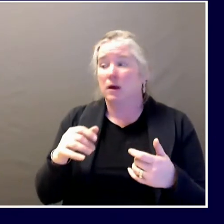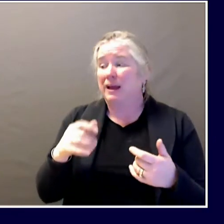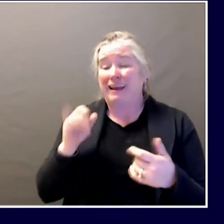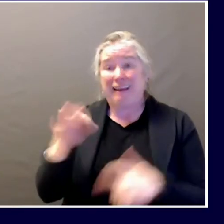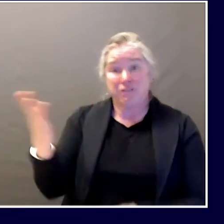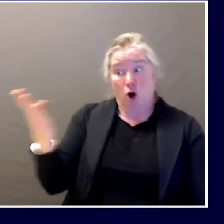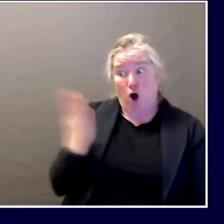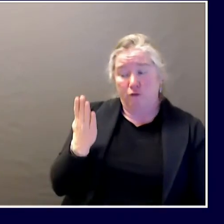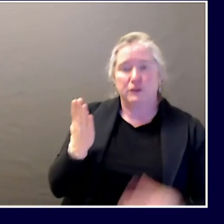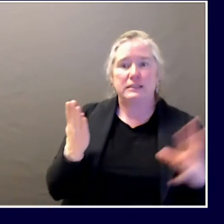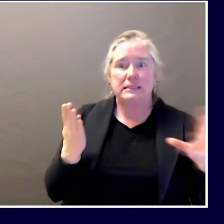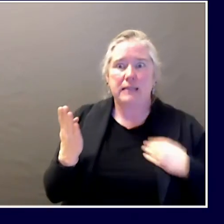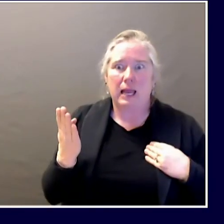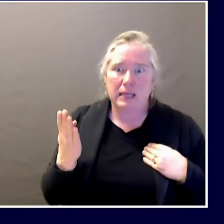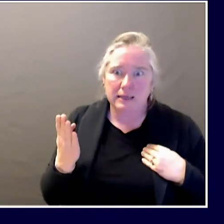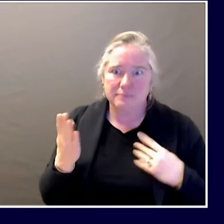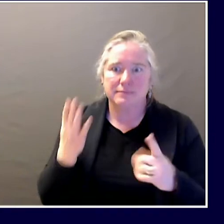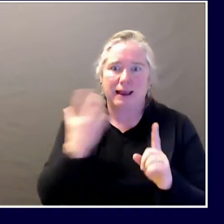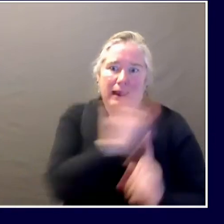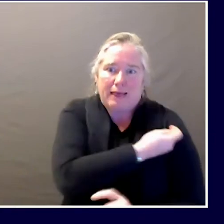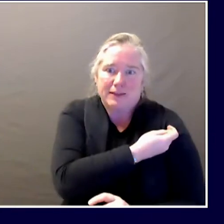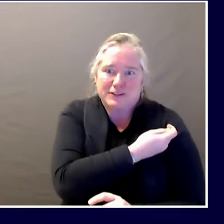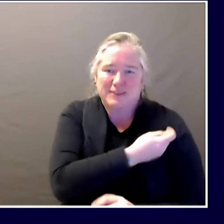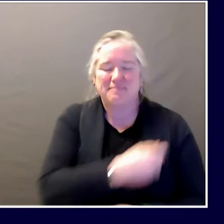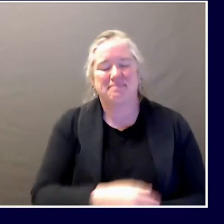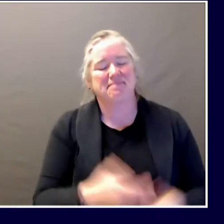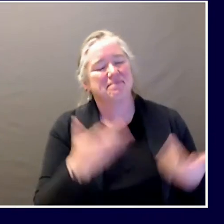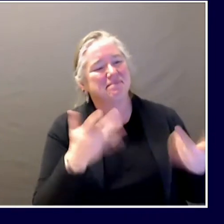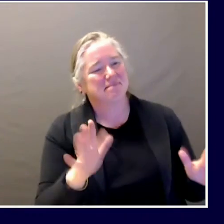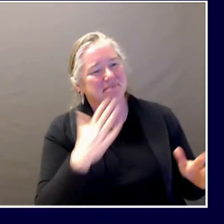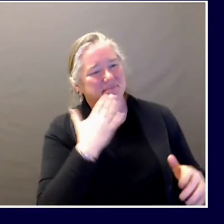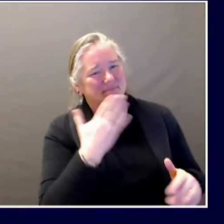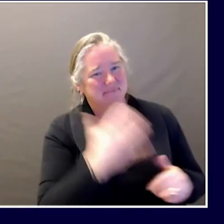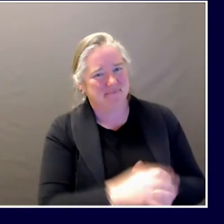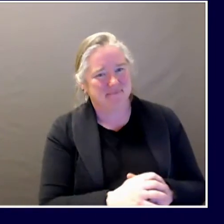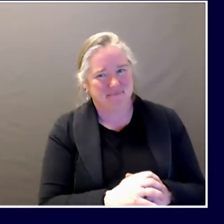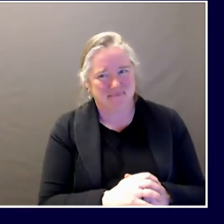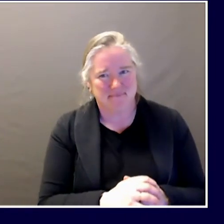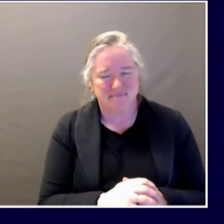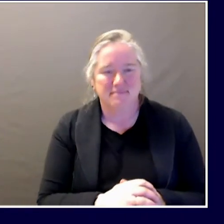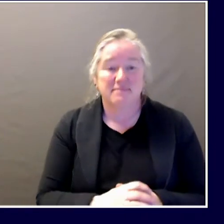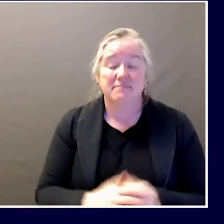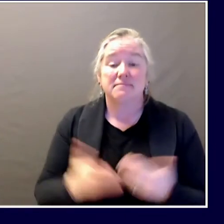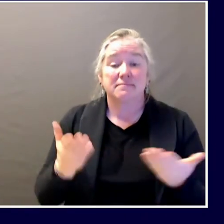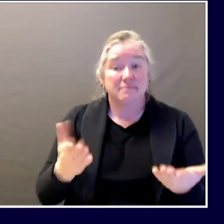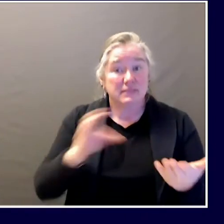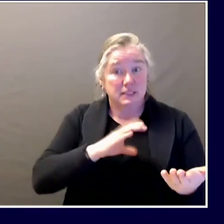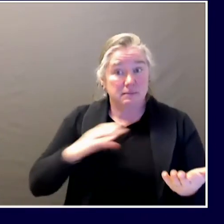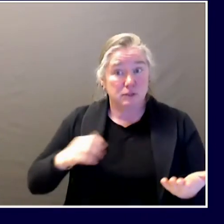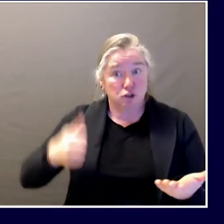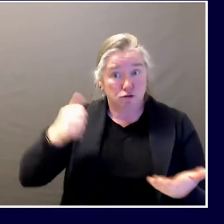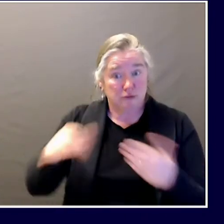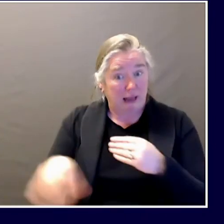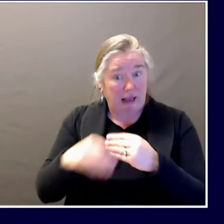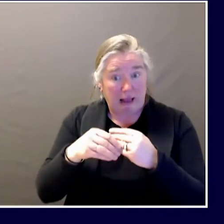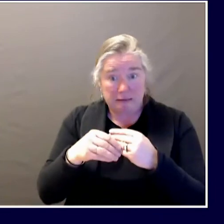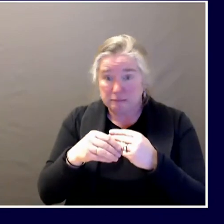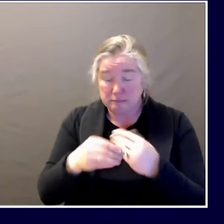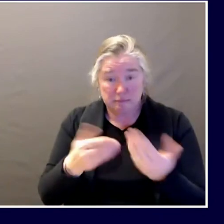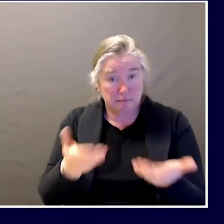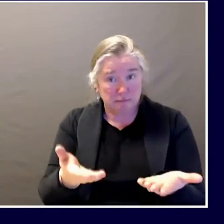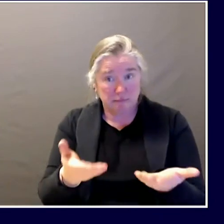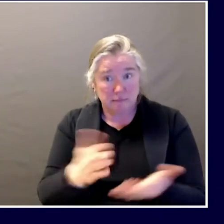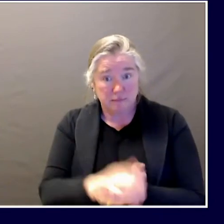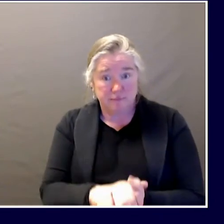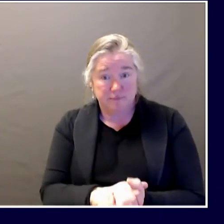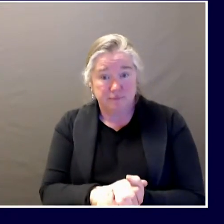Okay, great. Thank you so much. Thanks, Patrick. That was the last question for the afternoon. Commissioner, any parting thoughts from you this